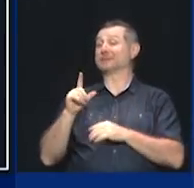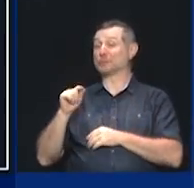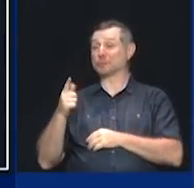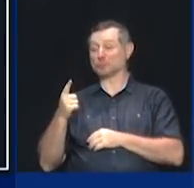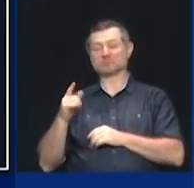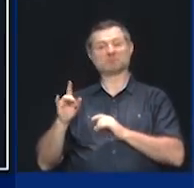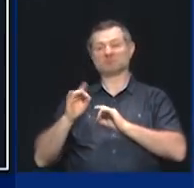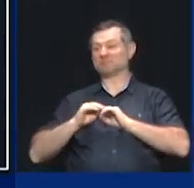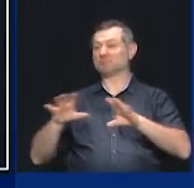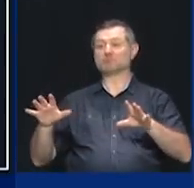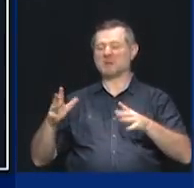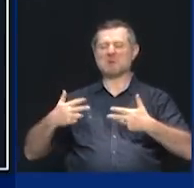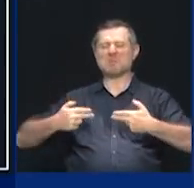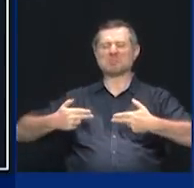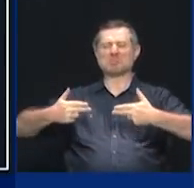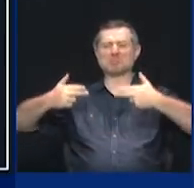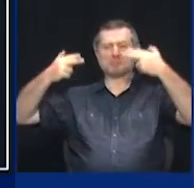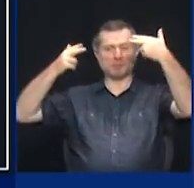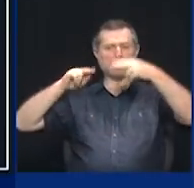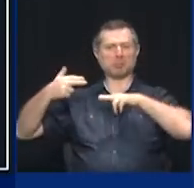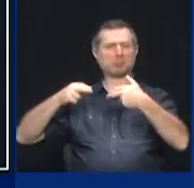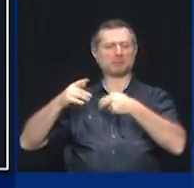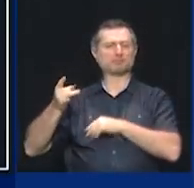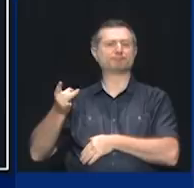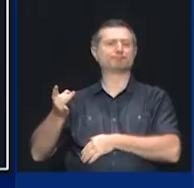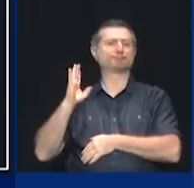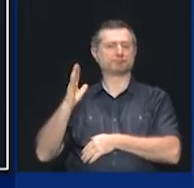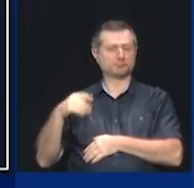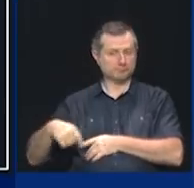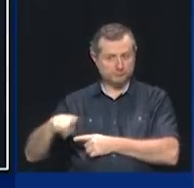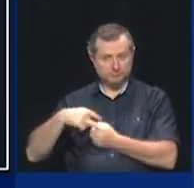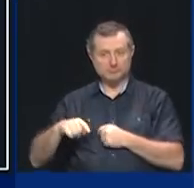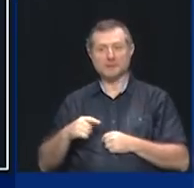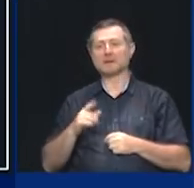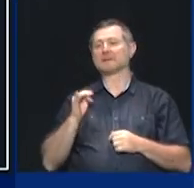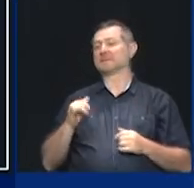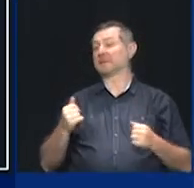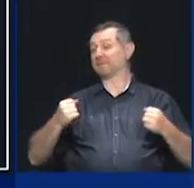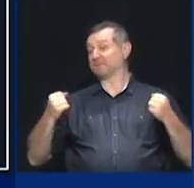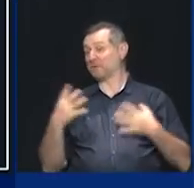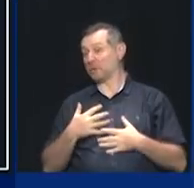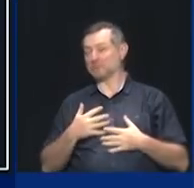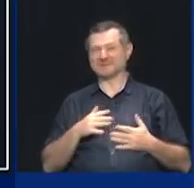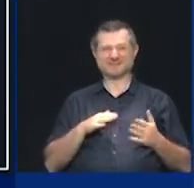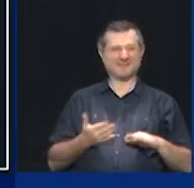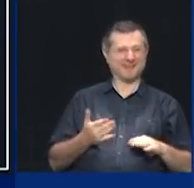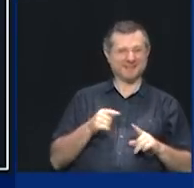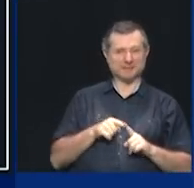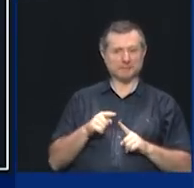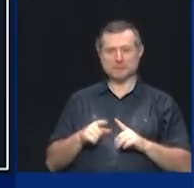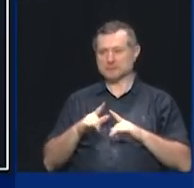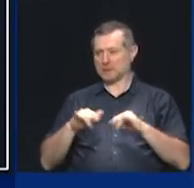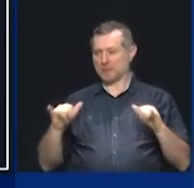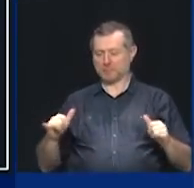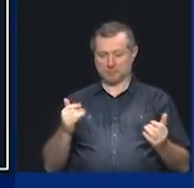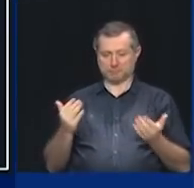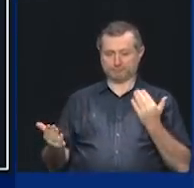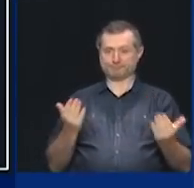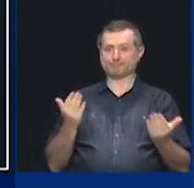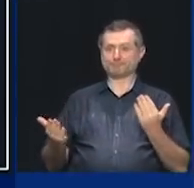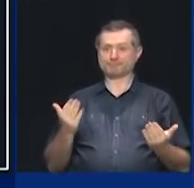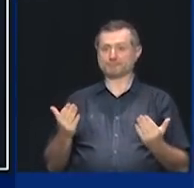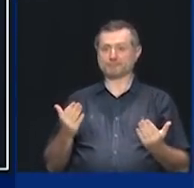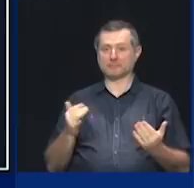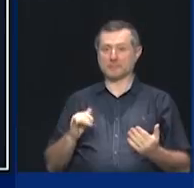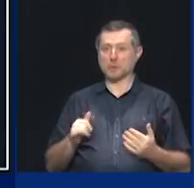epidemic of gun violence and the fear and the death that goes along with it. It's been all over the newspapers.